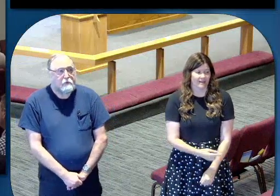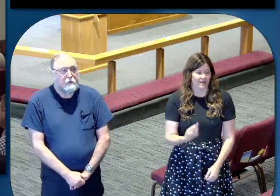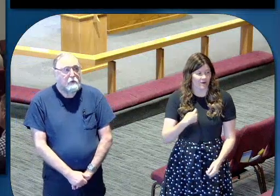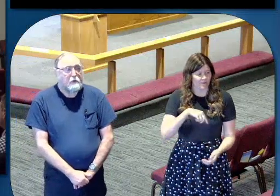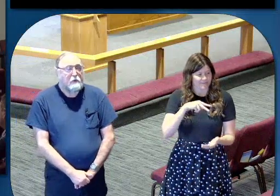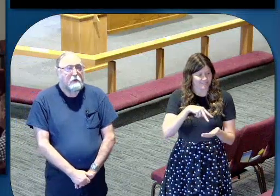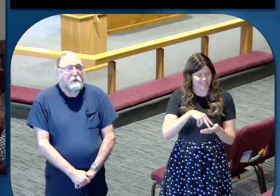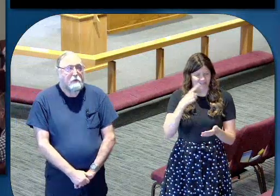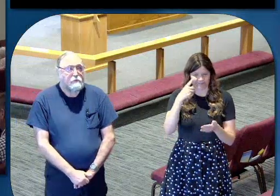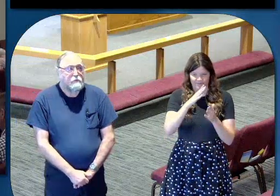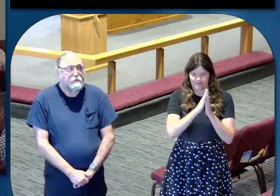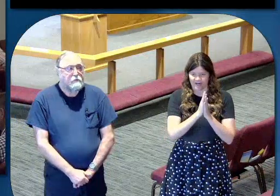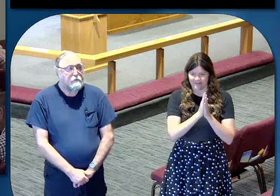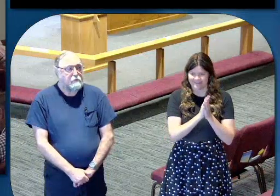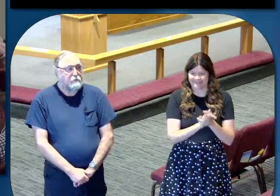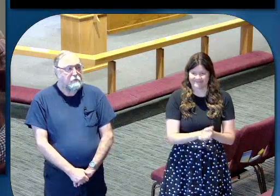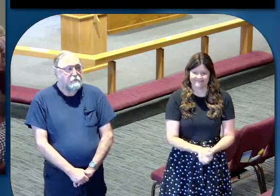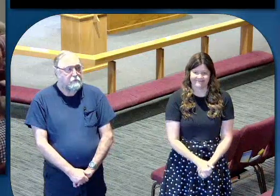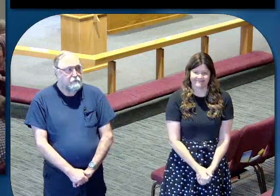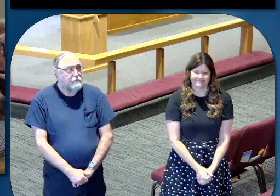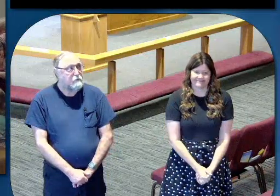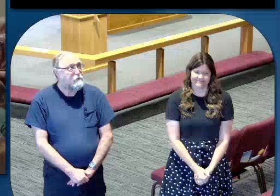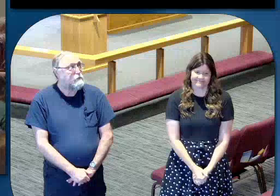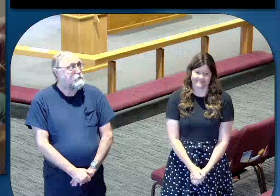Let's rise for prayer.